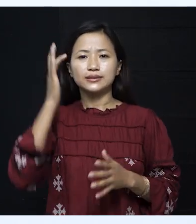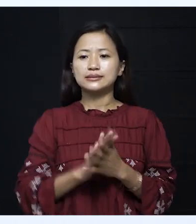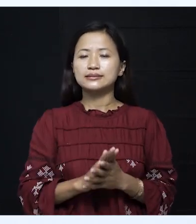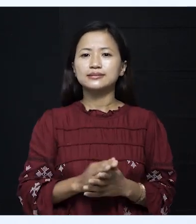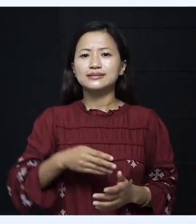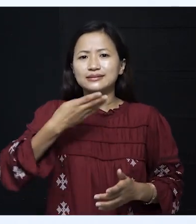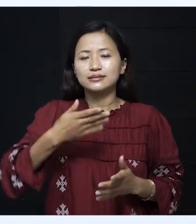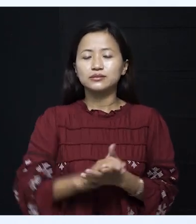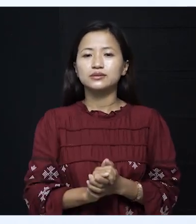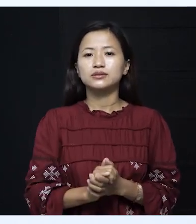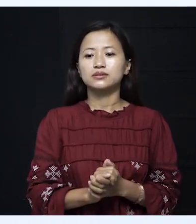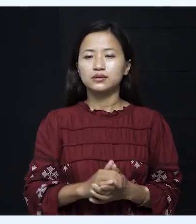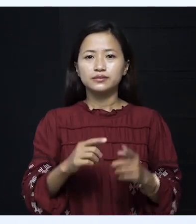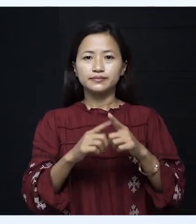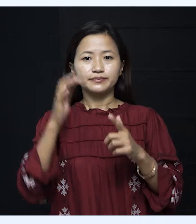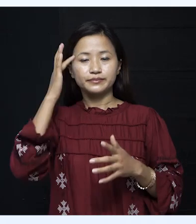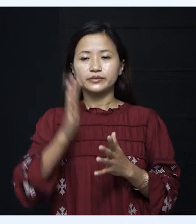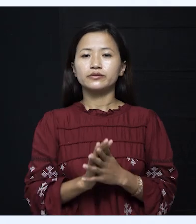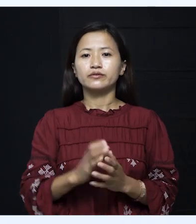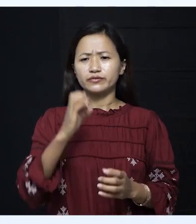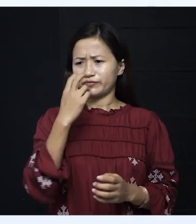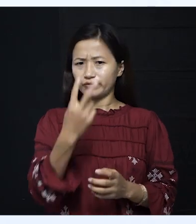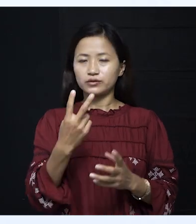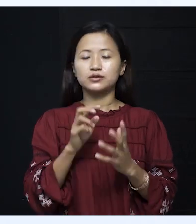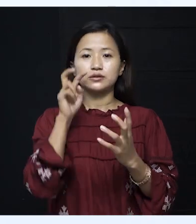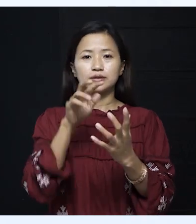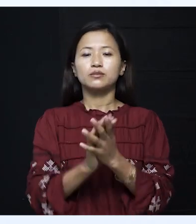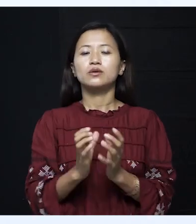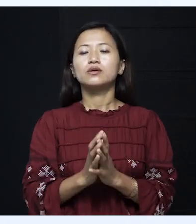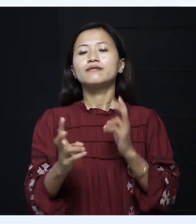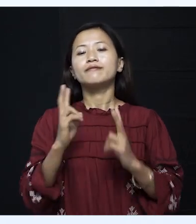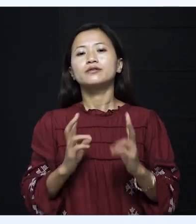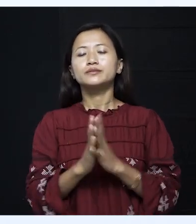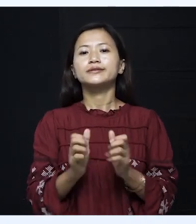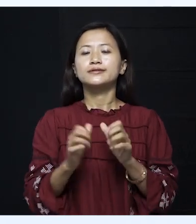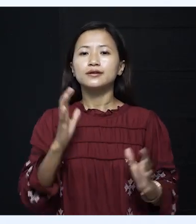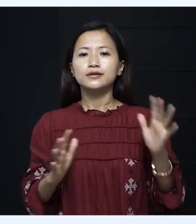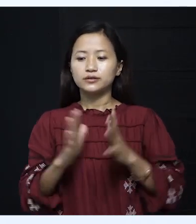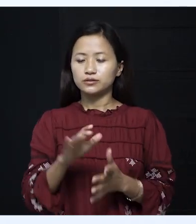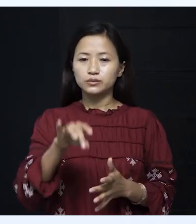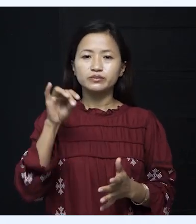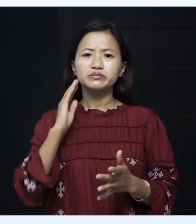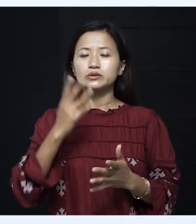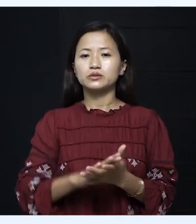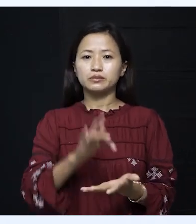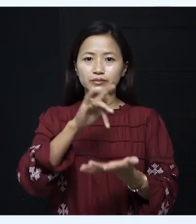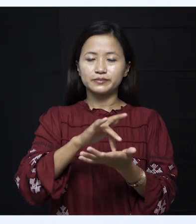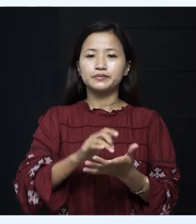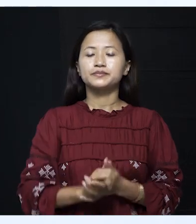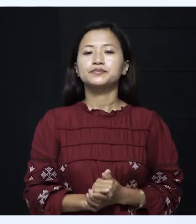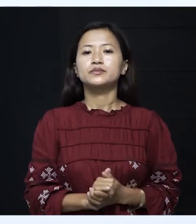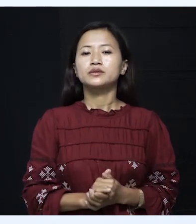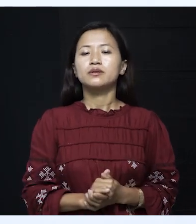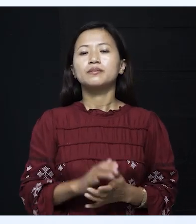with tenses. So when we say tenses, we are focusing more on the verb, the action, and when it took place. And I hope you